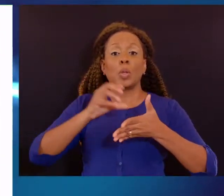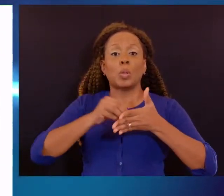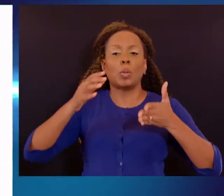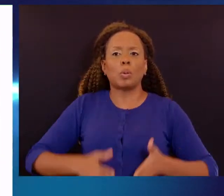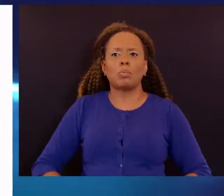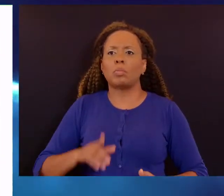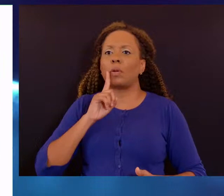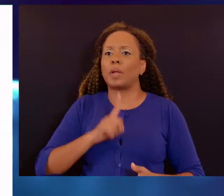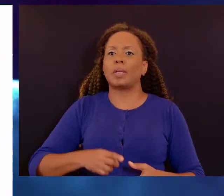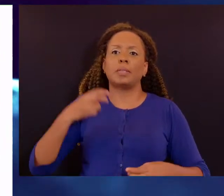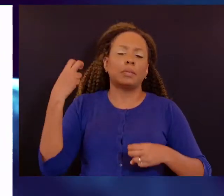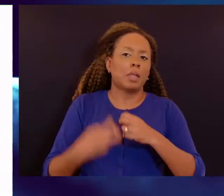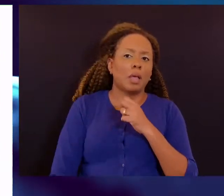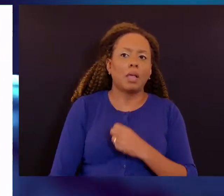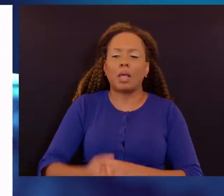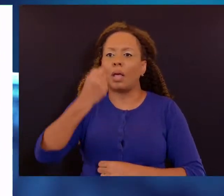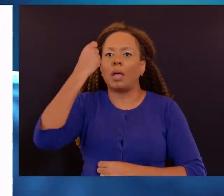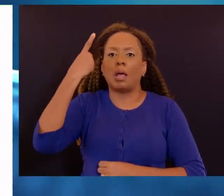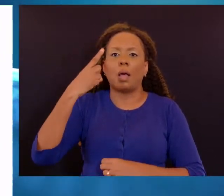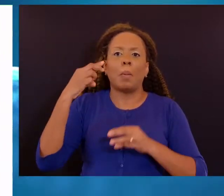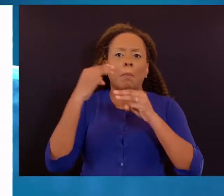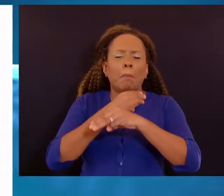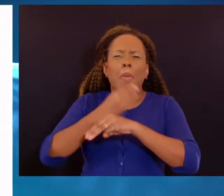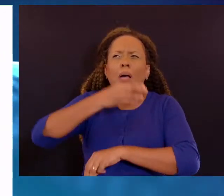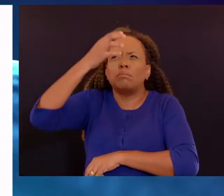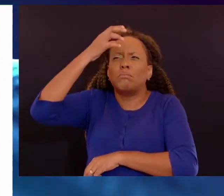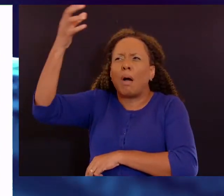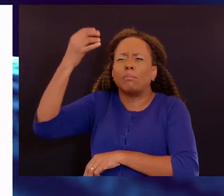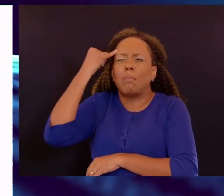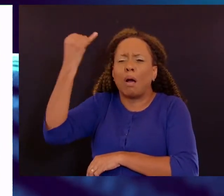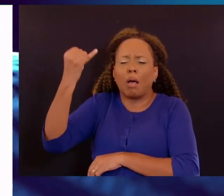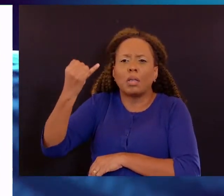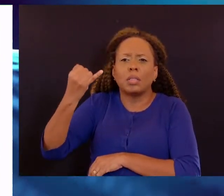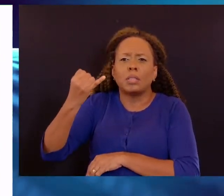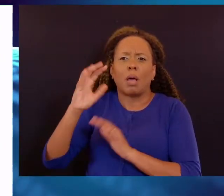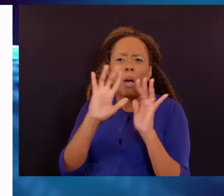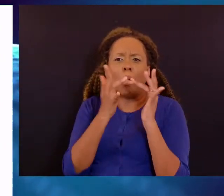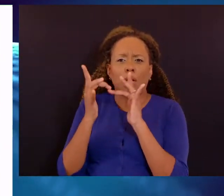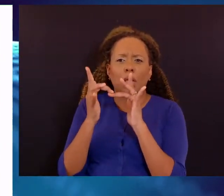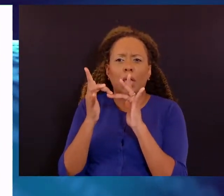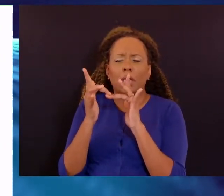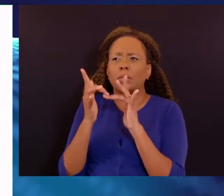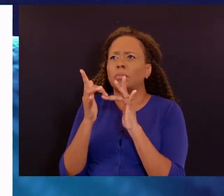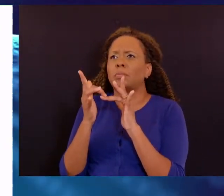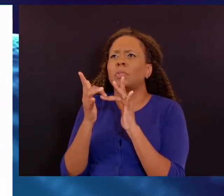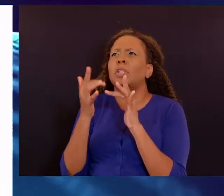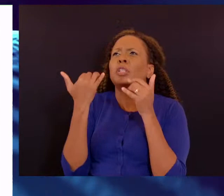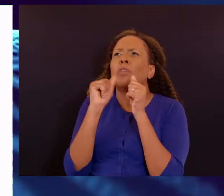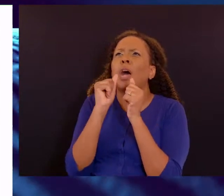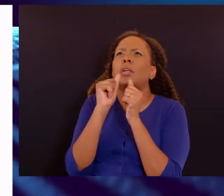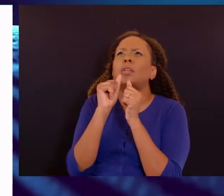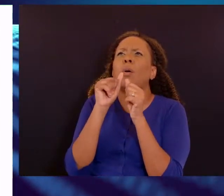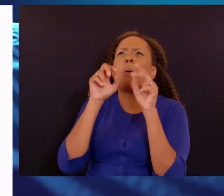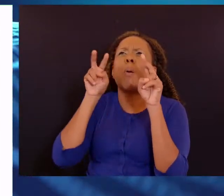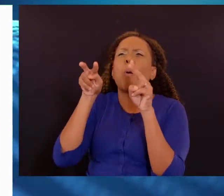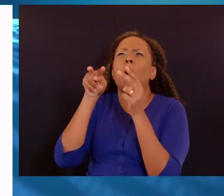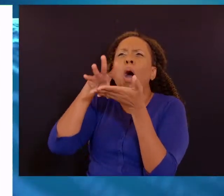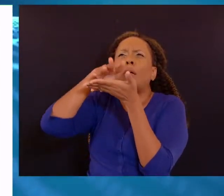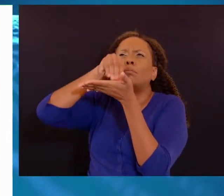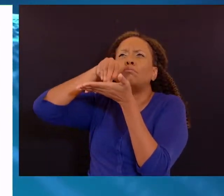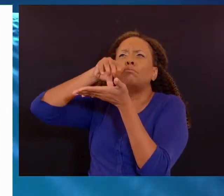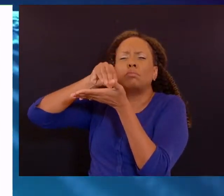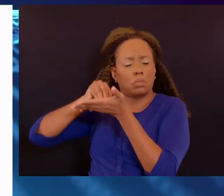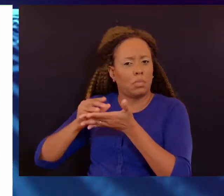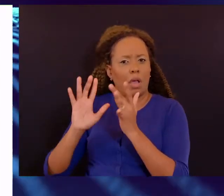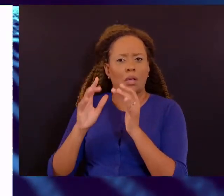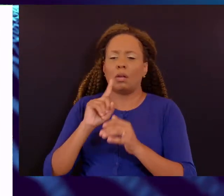in understanding mathematical concepts taught in the online environment, and this was also shared when we spoke to the Class 4 teachers. It is very